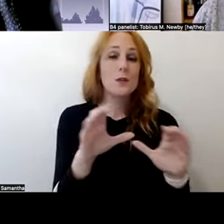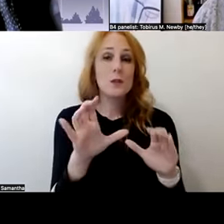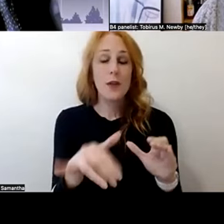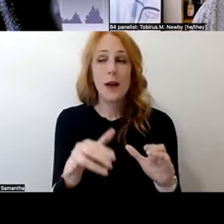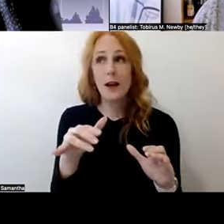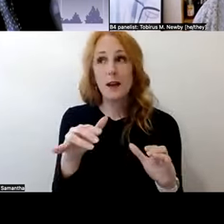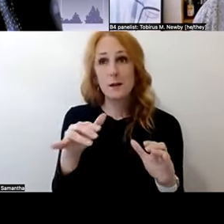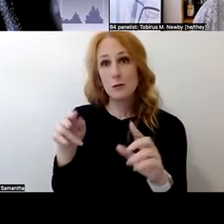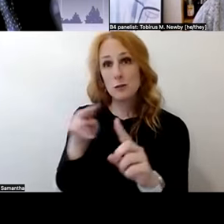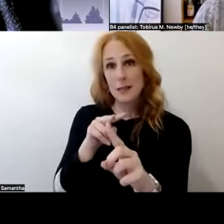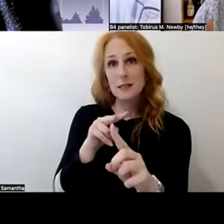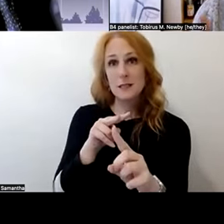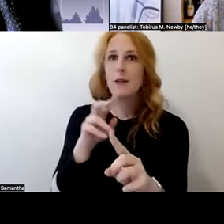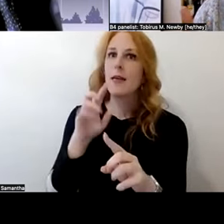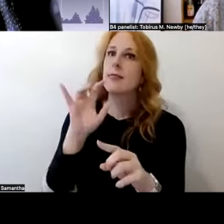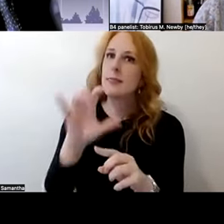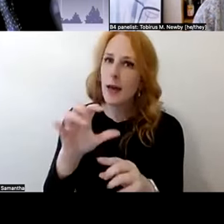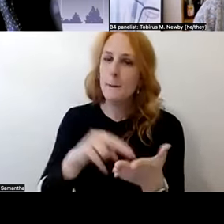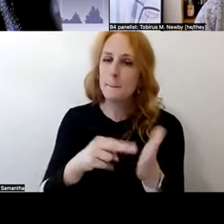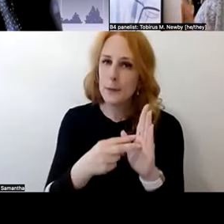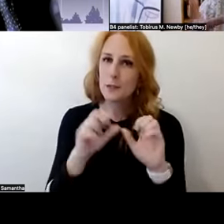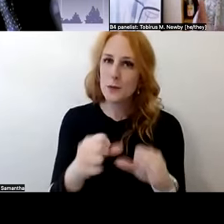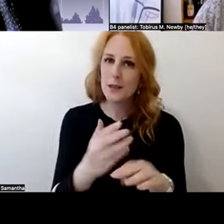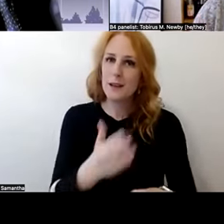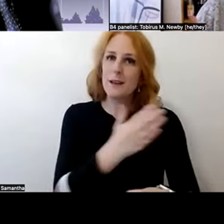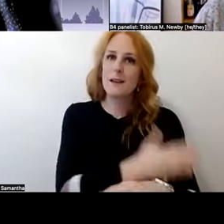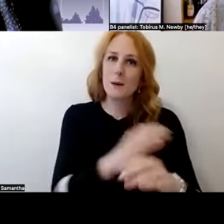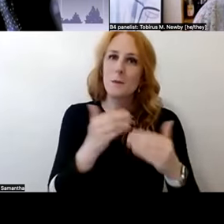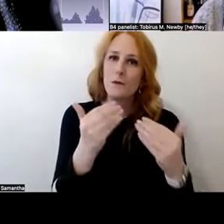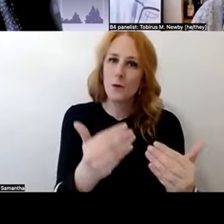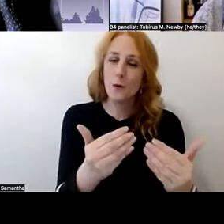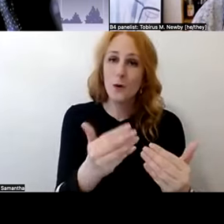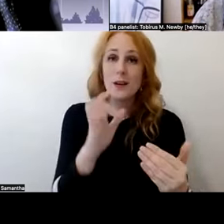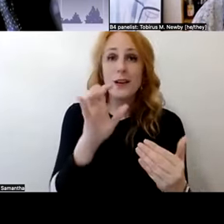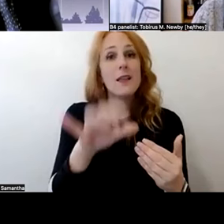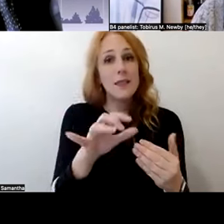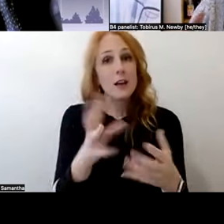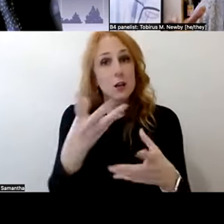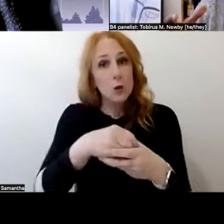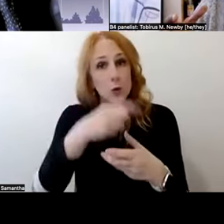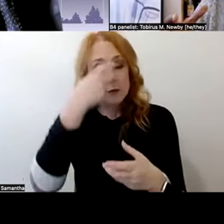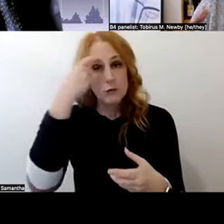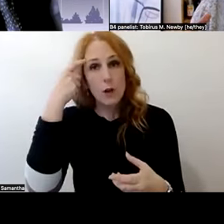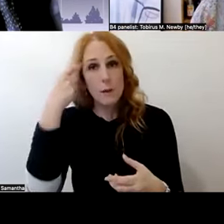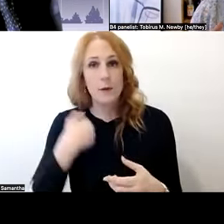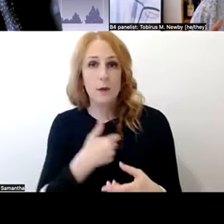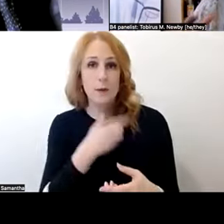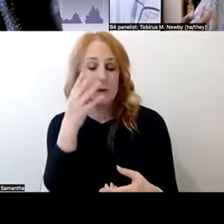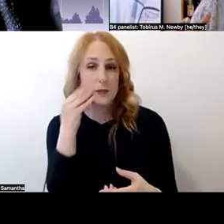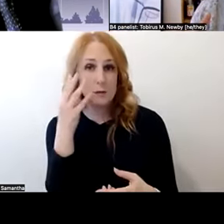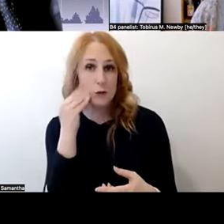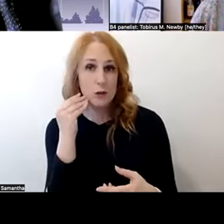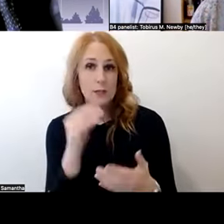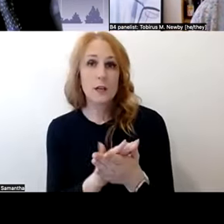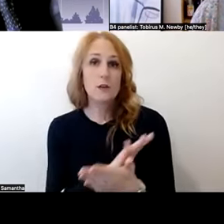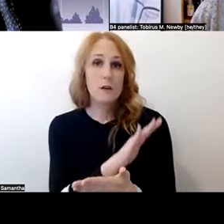think we really can move forward. And that also relates to healing from a trauma that we've experienced. The university